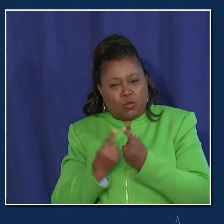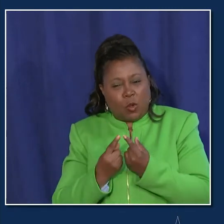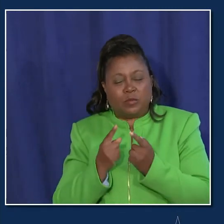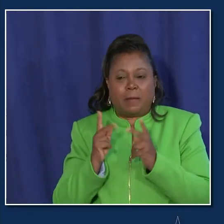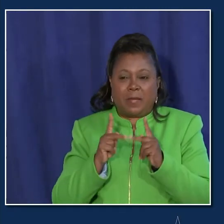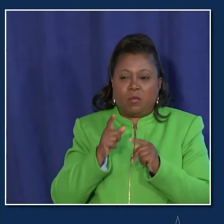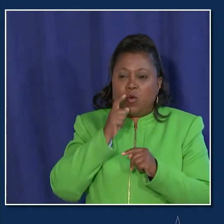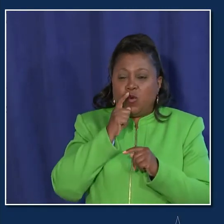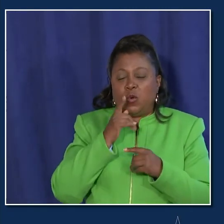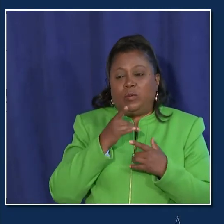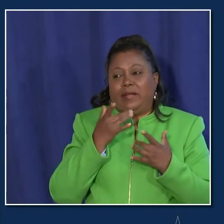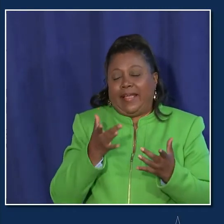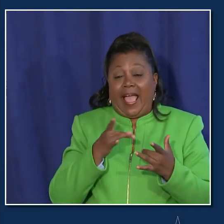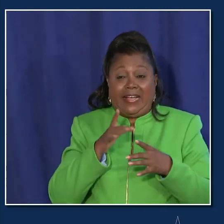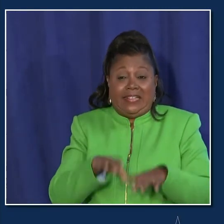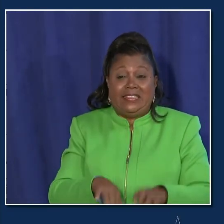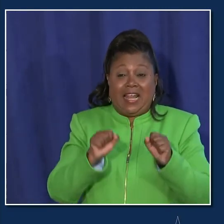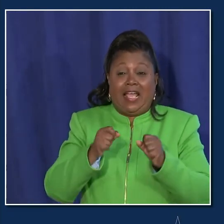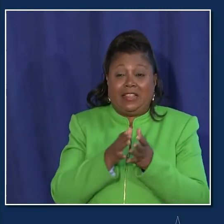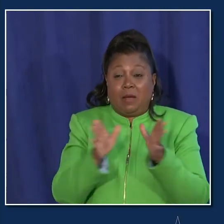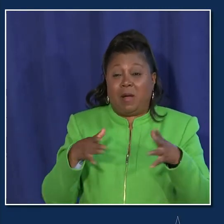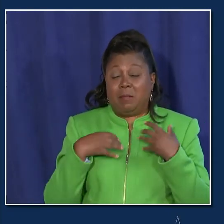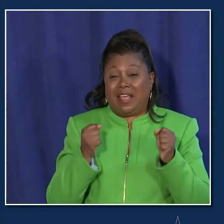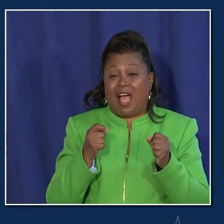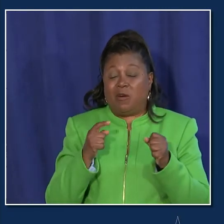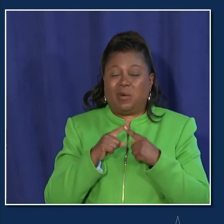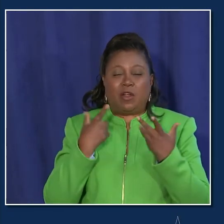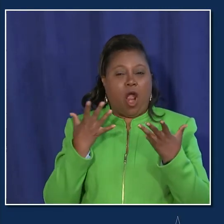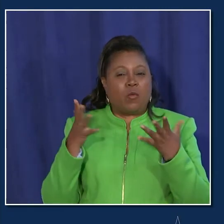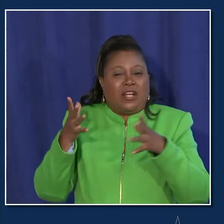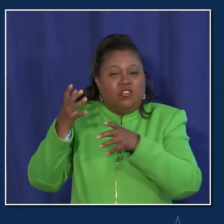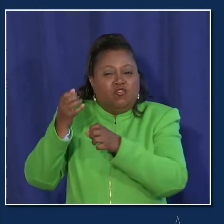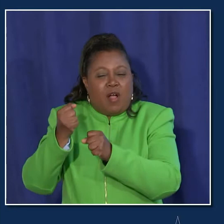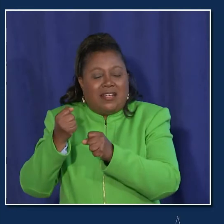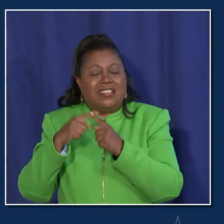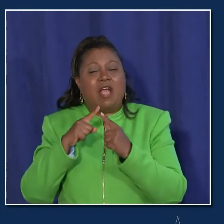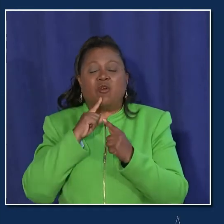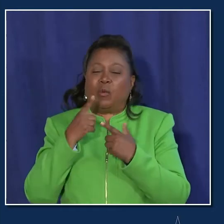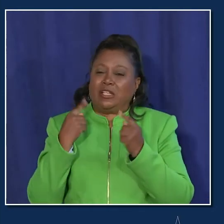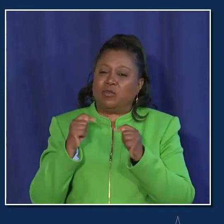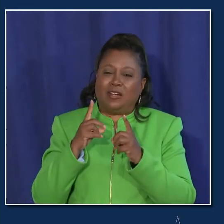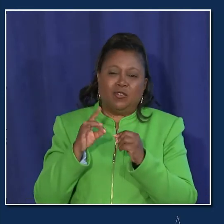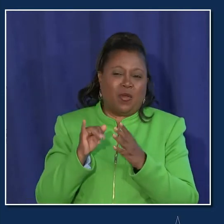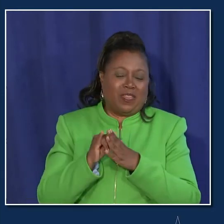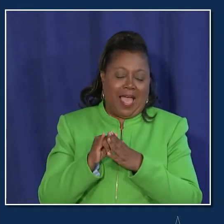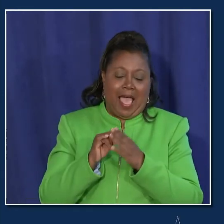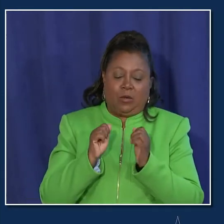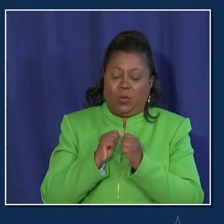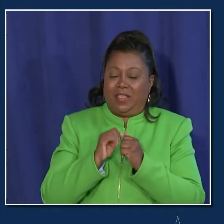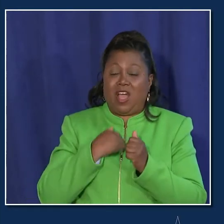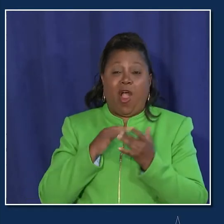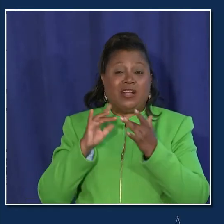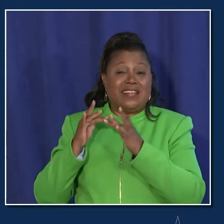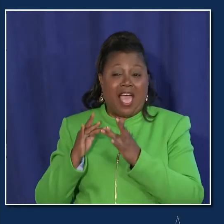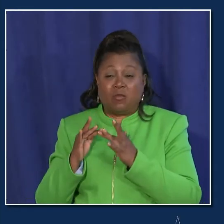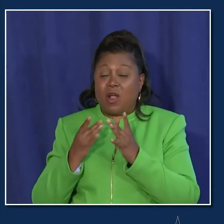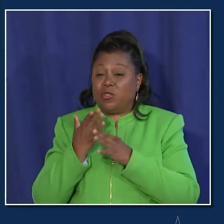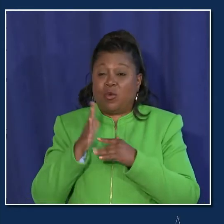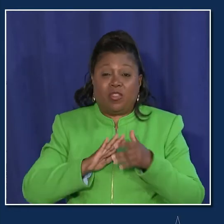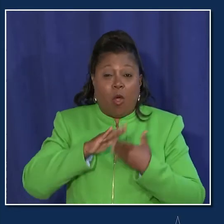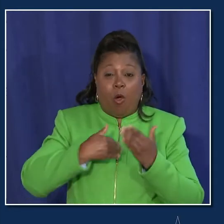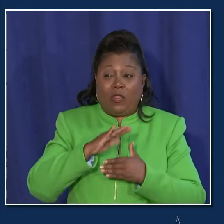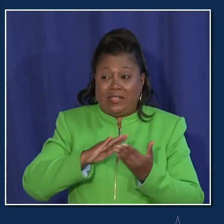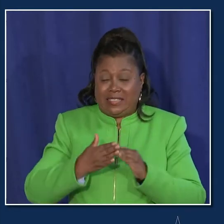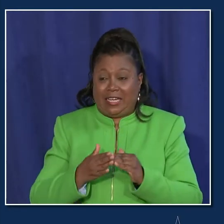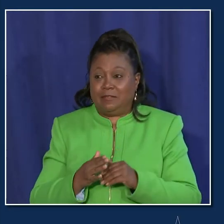who can take the public health voice but are already trusted. And we're really trying to do that with our network throughout the whole